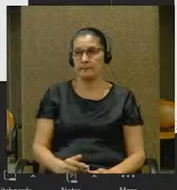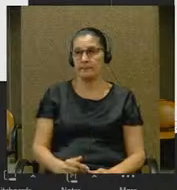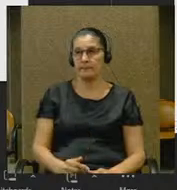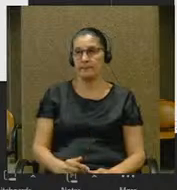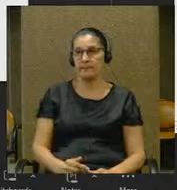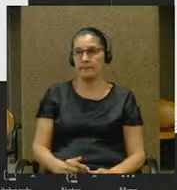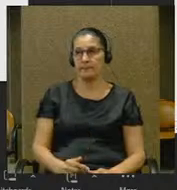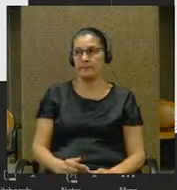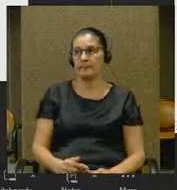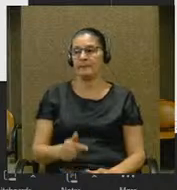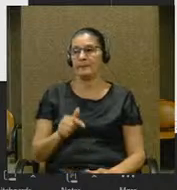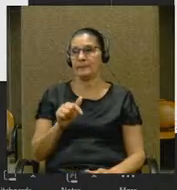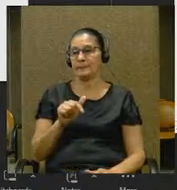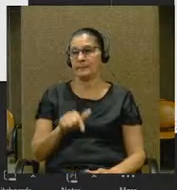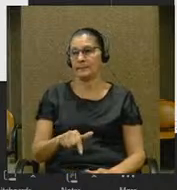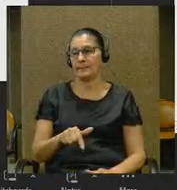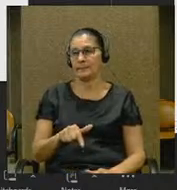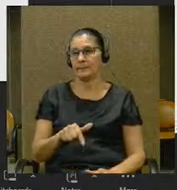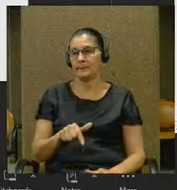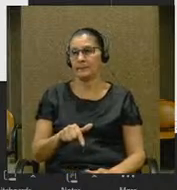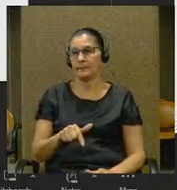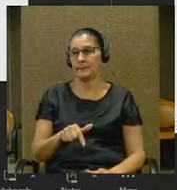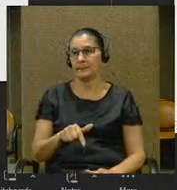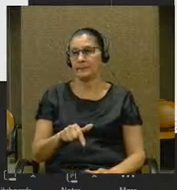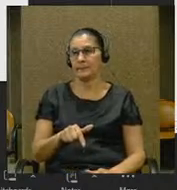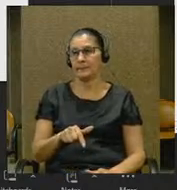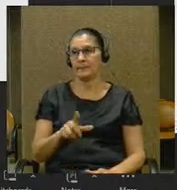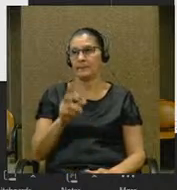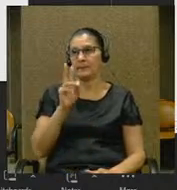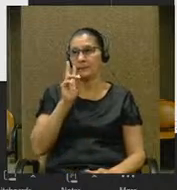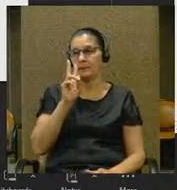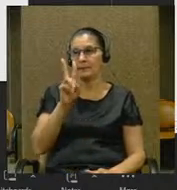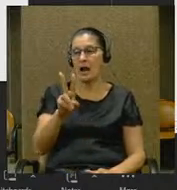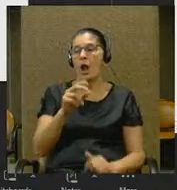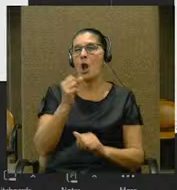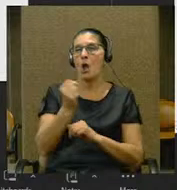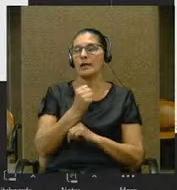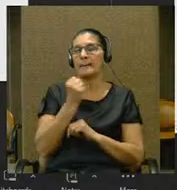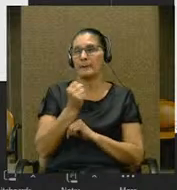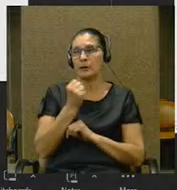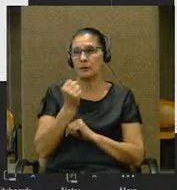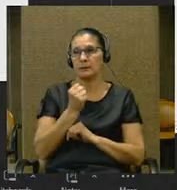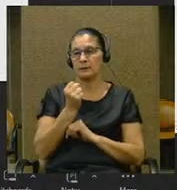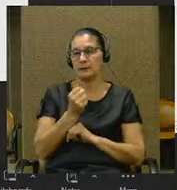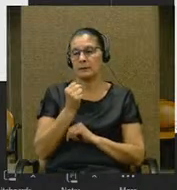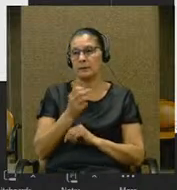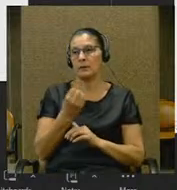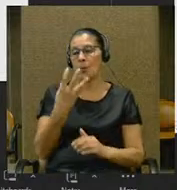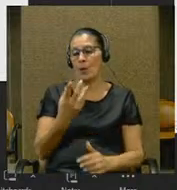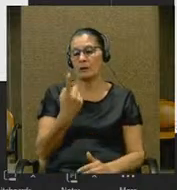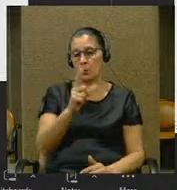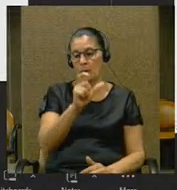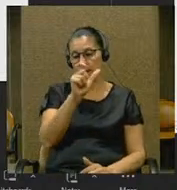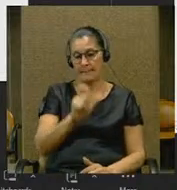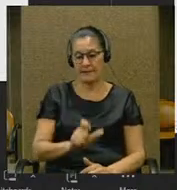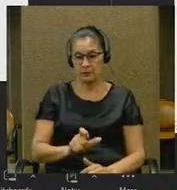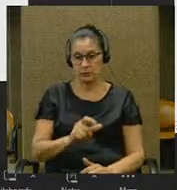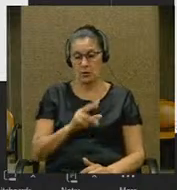that people not use drugs alone. If they use drugs alone, they do not have any way to have